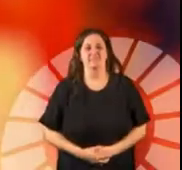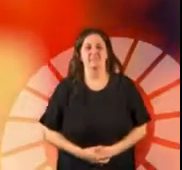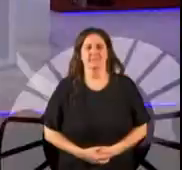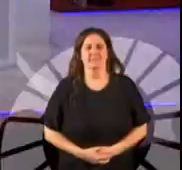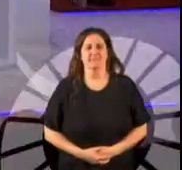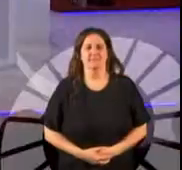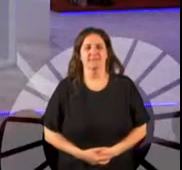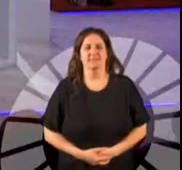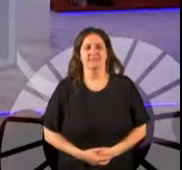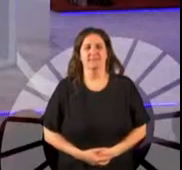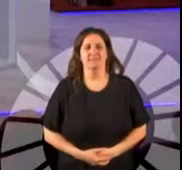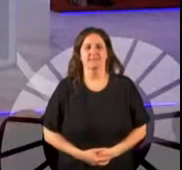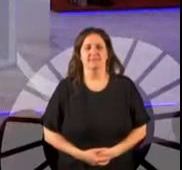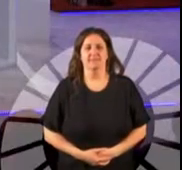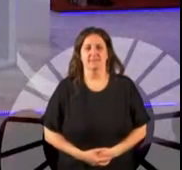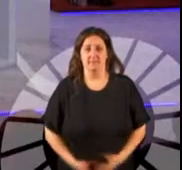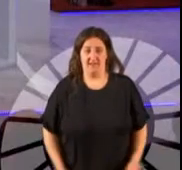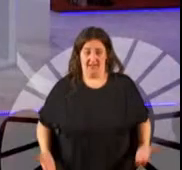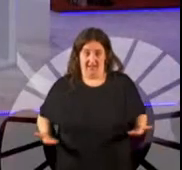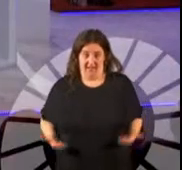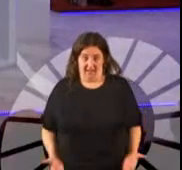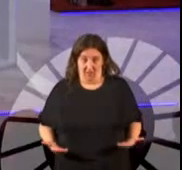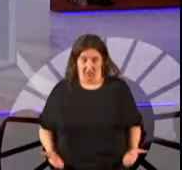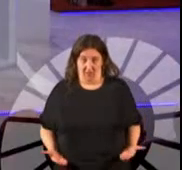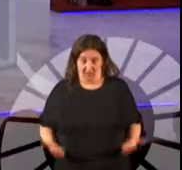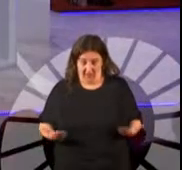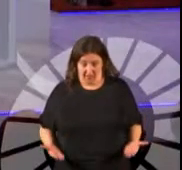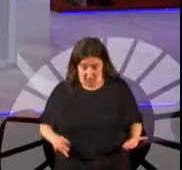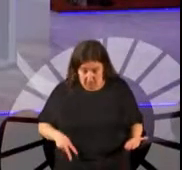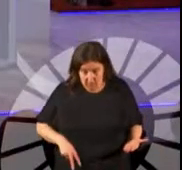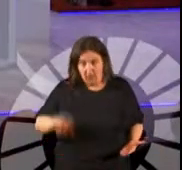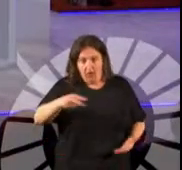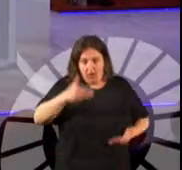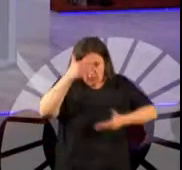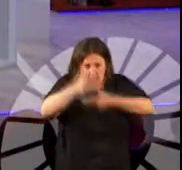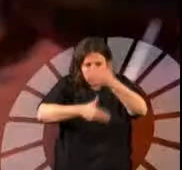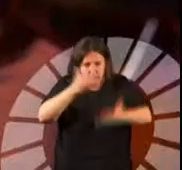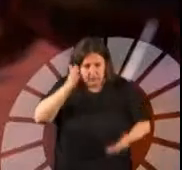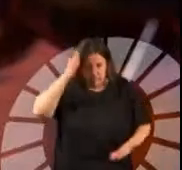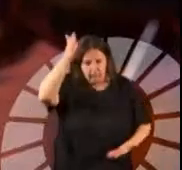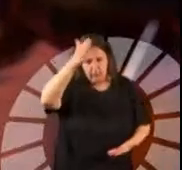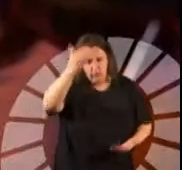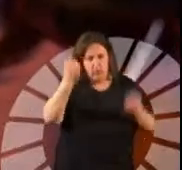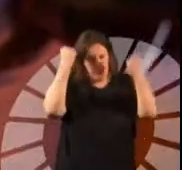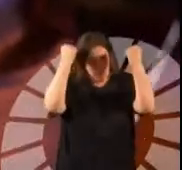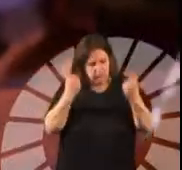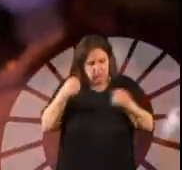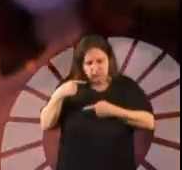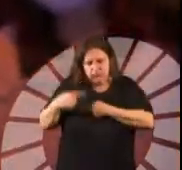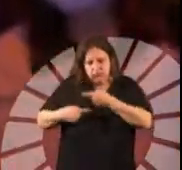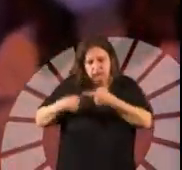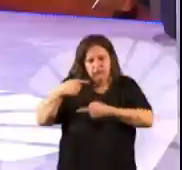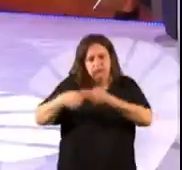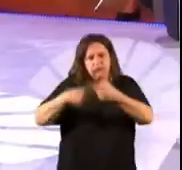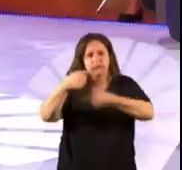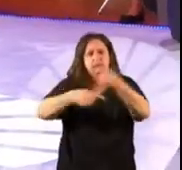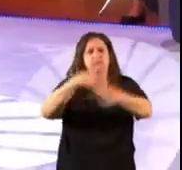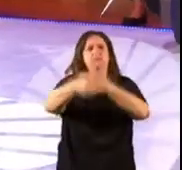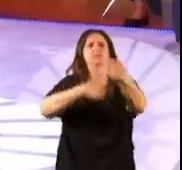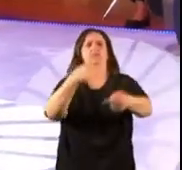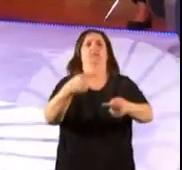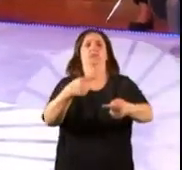I think there's a lot of things we need to address, but I think the most important part is that I'm talking right now with the world